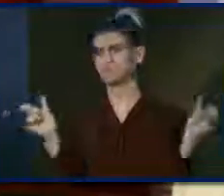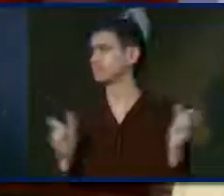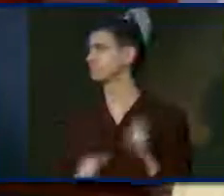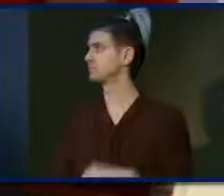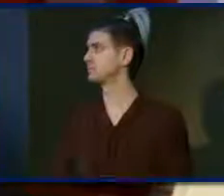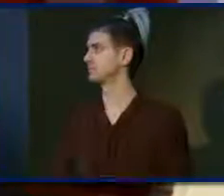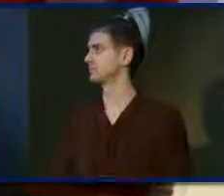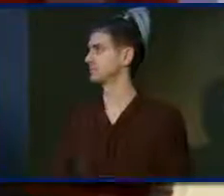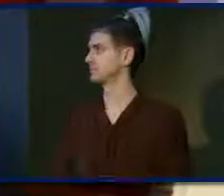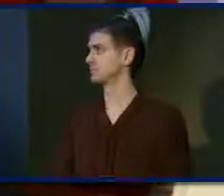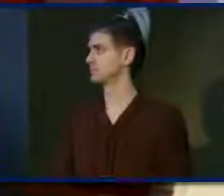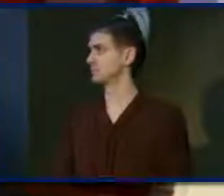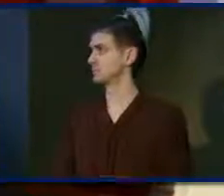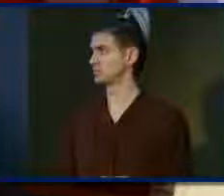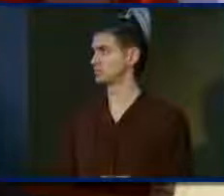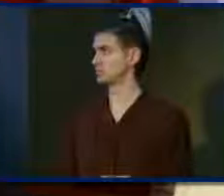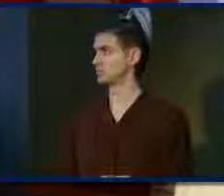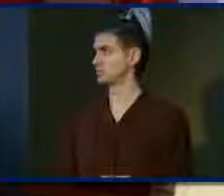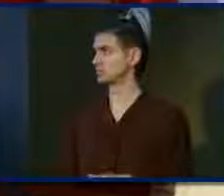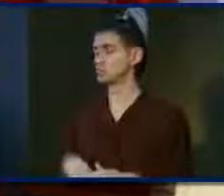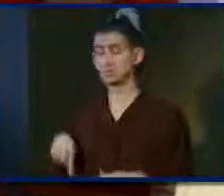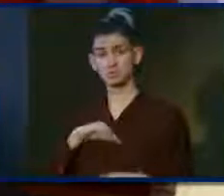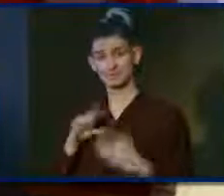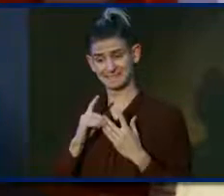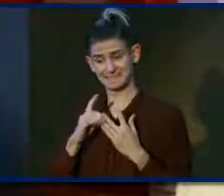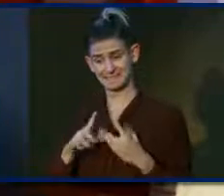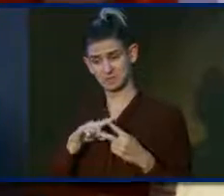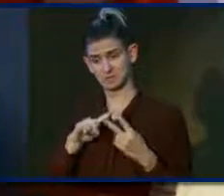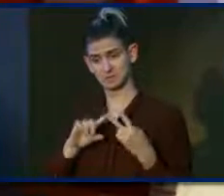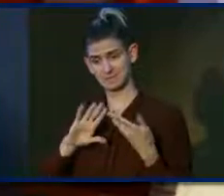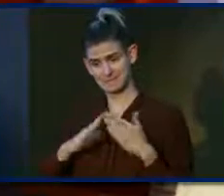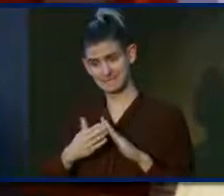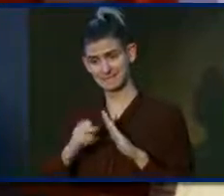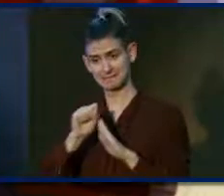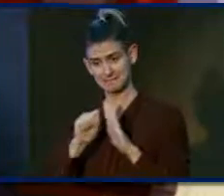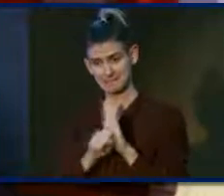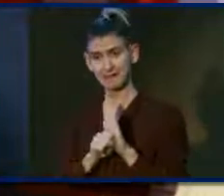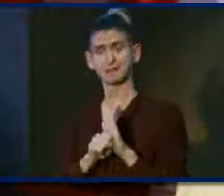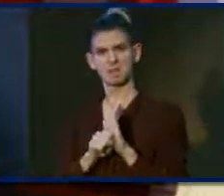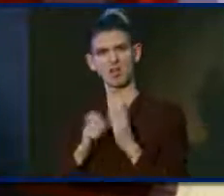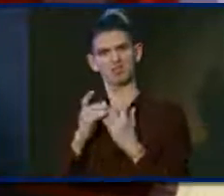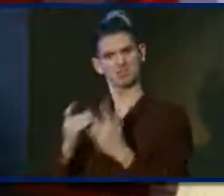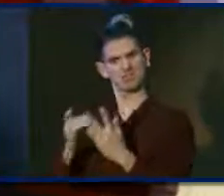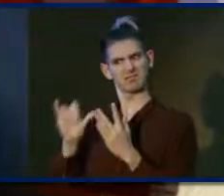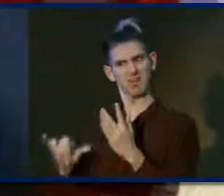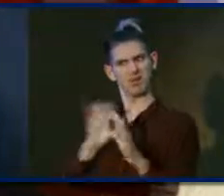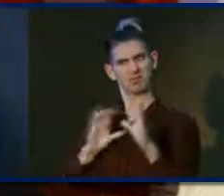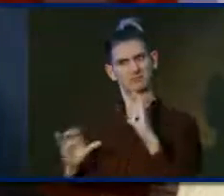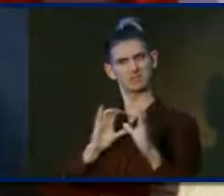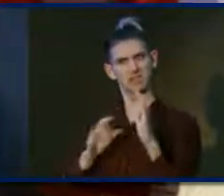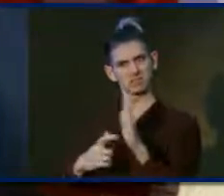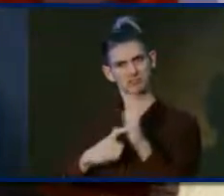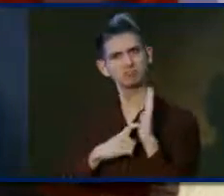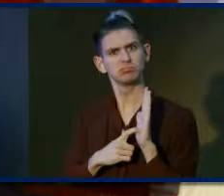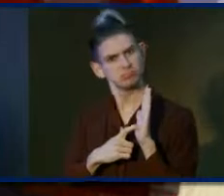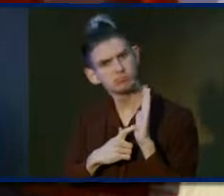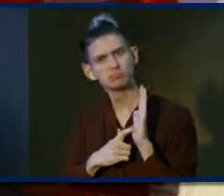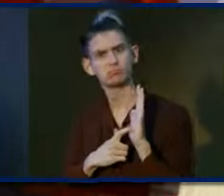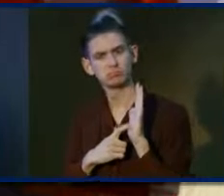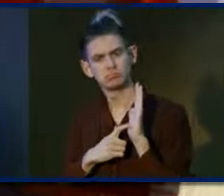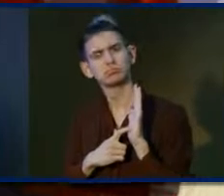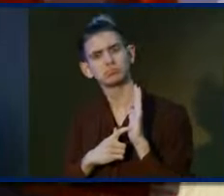this conversation. The laboratories of democracy, and cities can be that laboratory, states can be. So sort of some big ideas. We